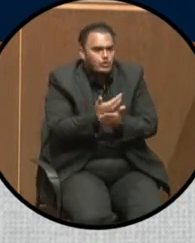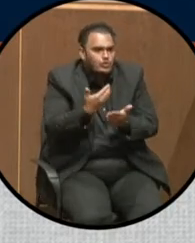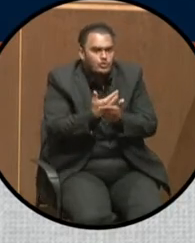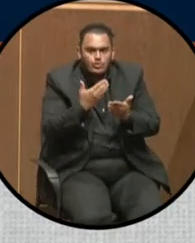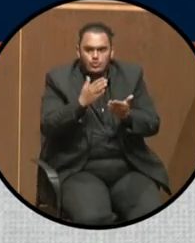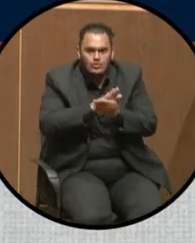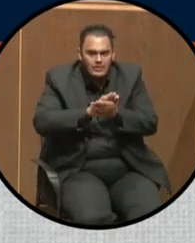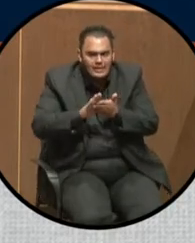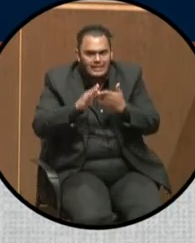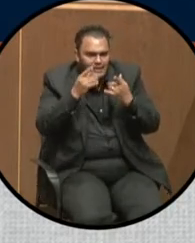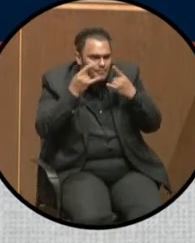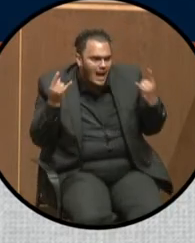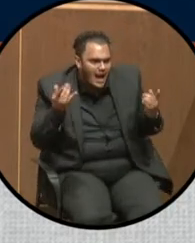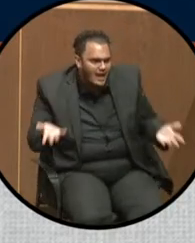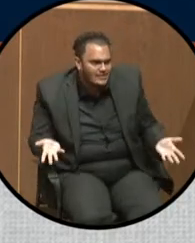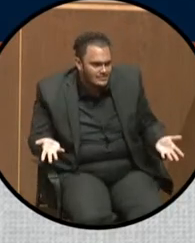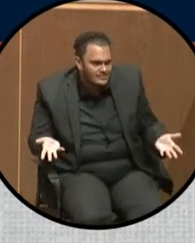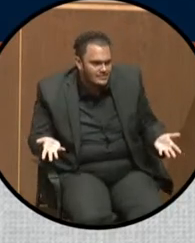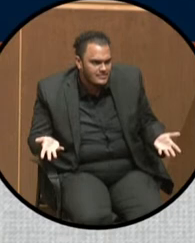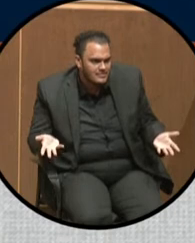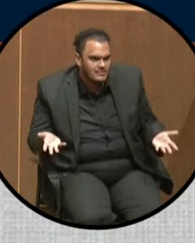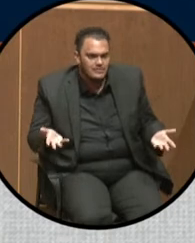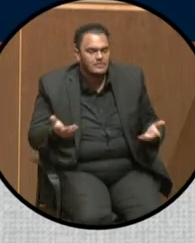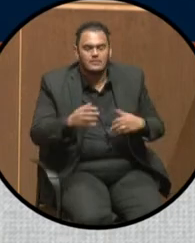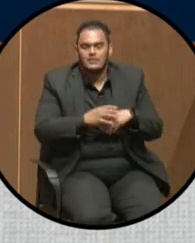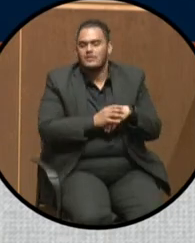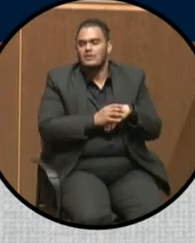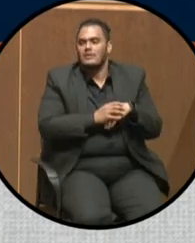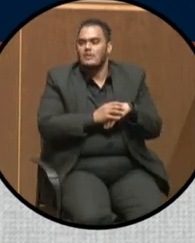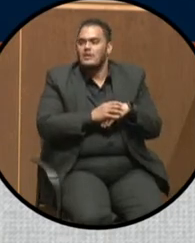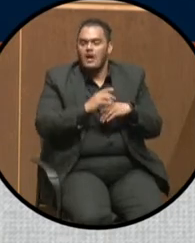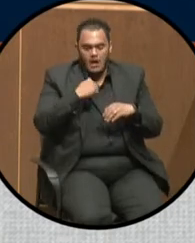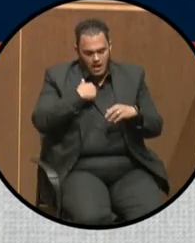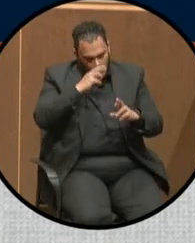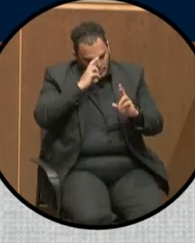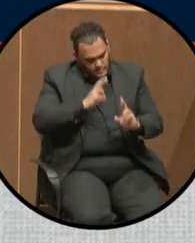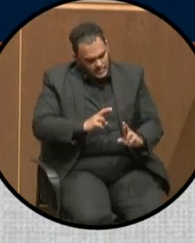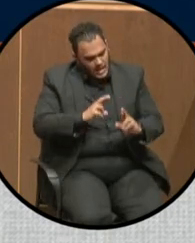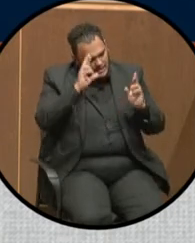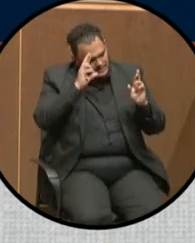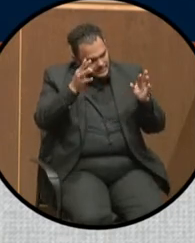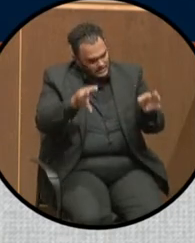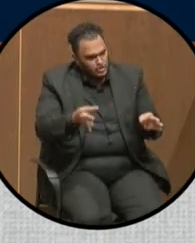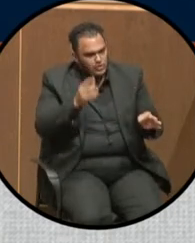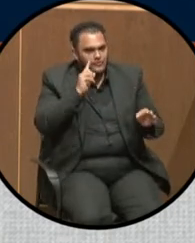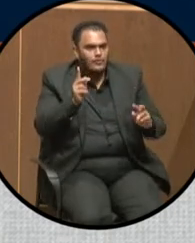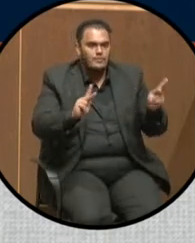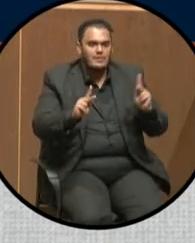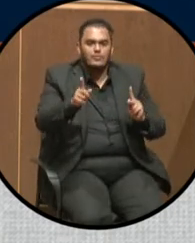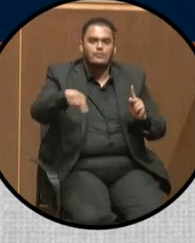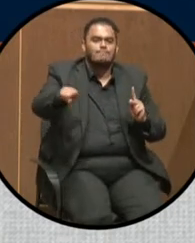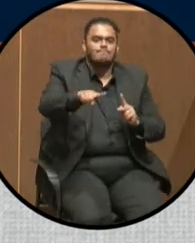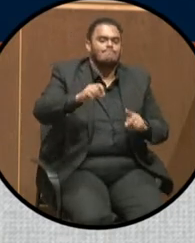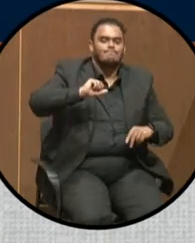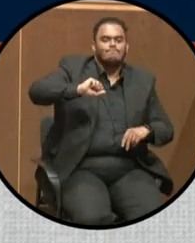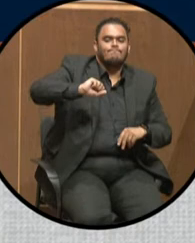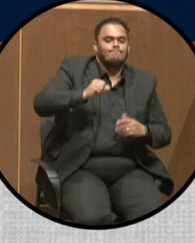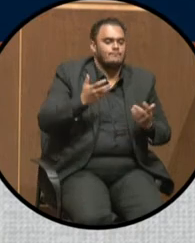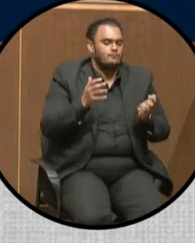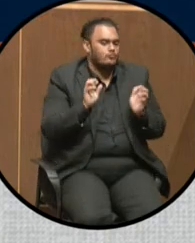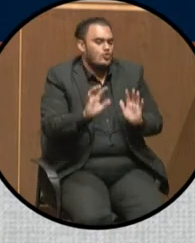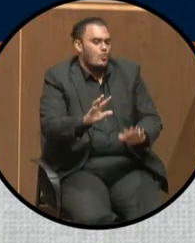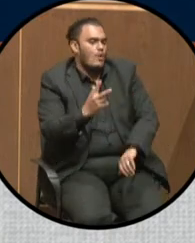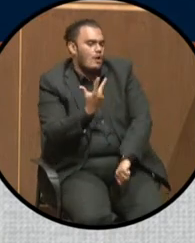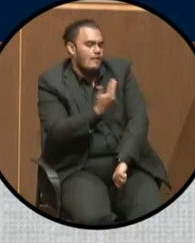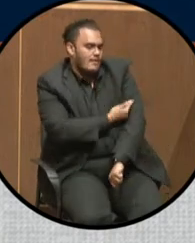that masks are making these children sick. I fully respect the decision of those who are hesitant or have not yet received the vaccine. It is their right